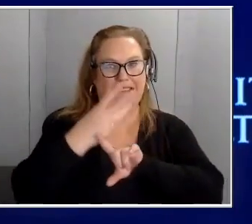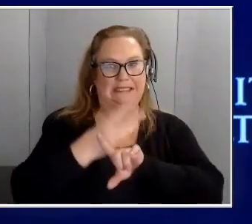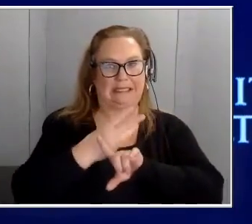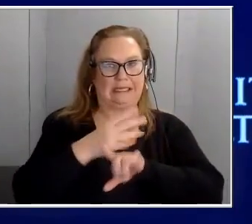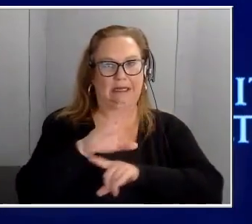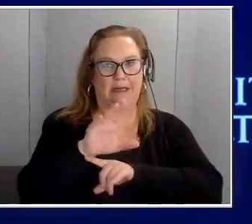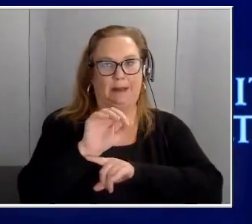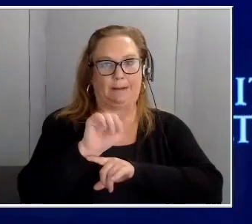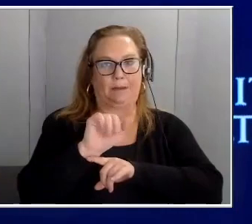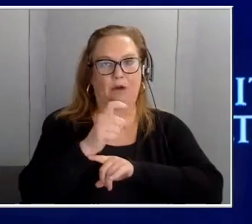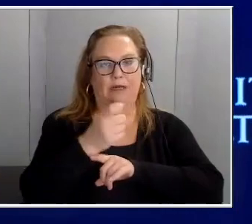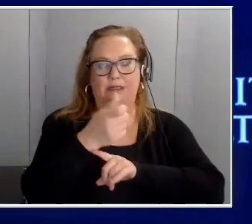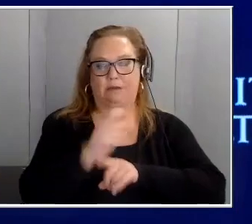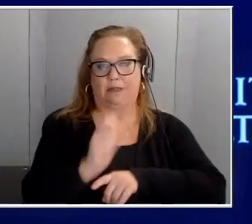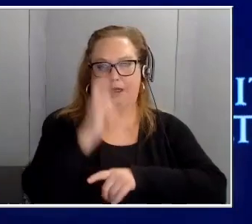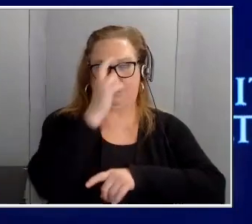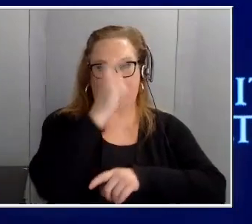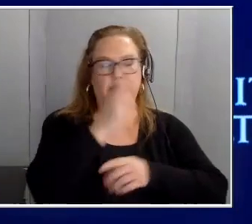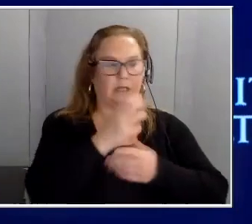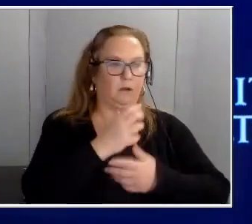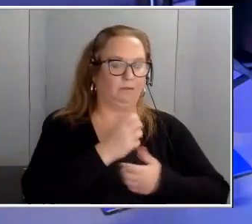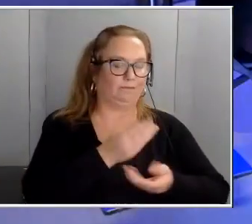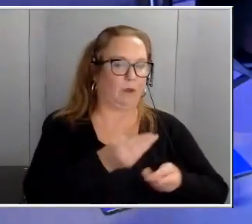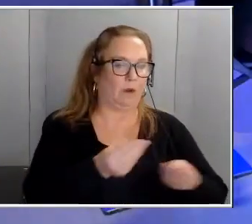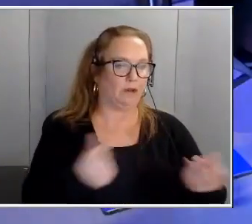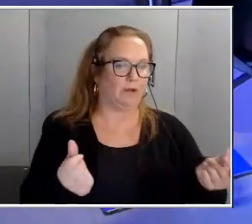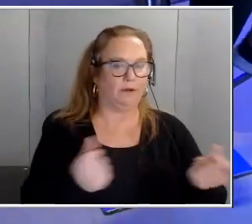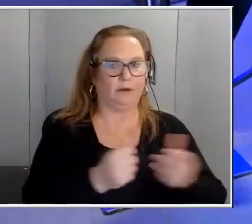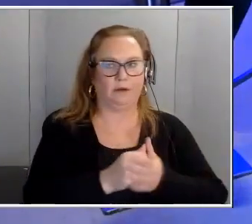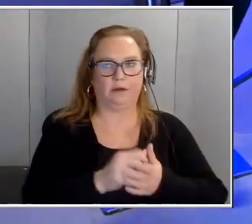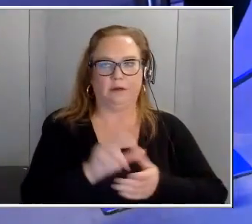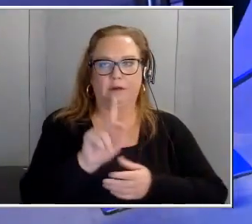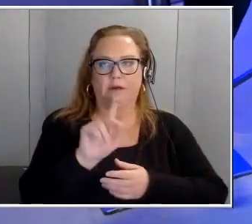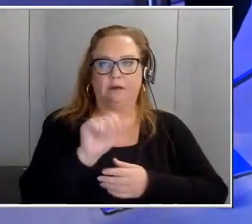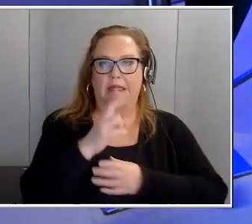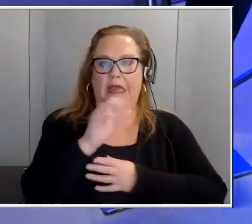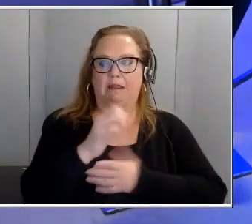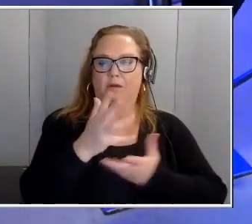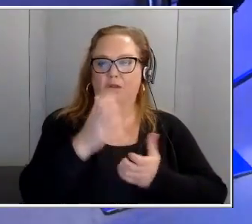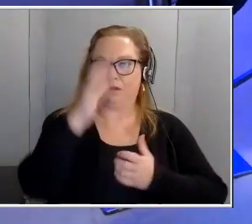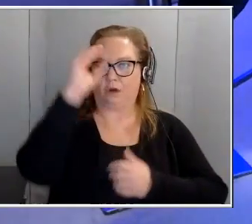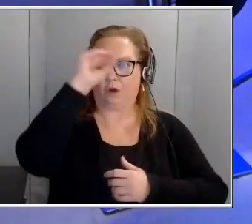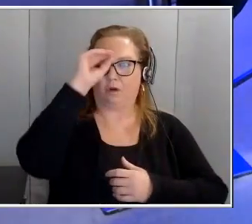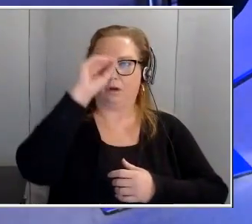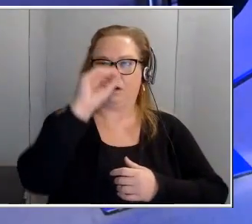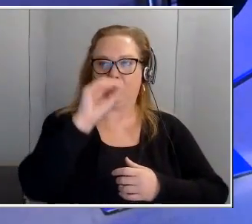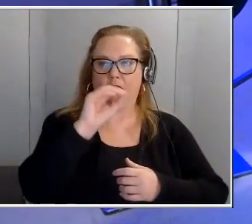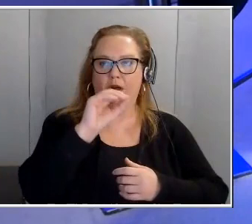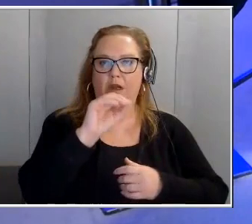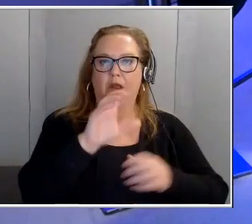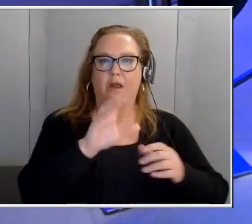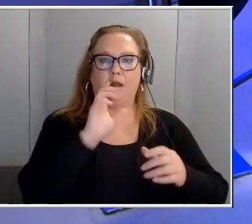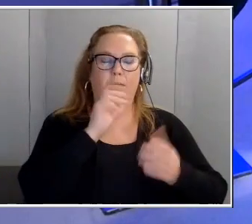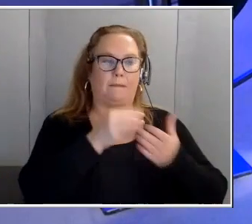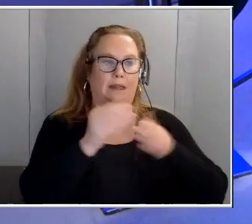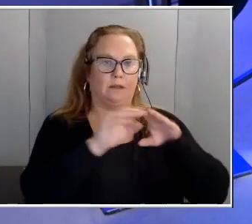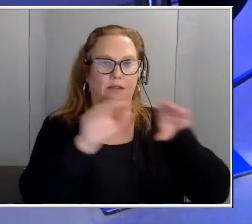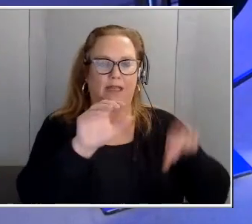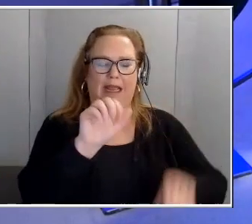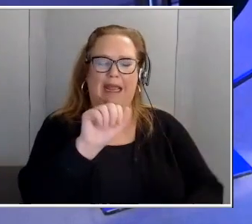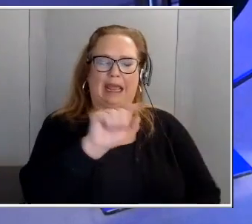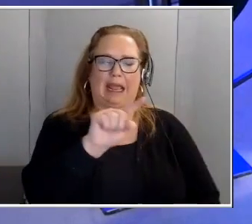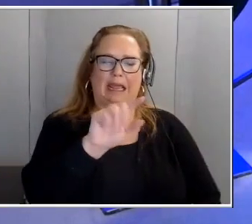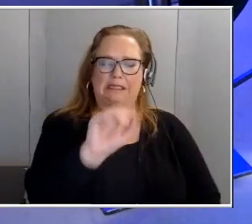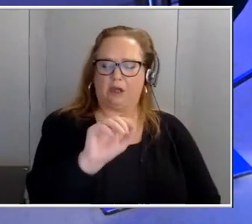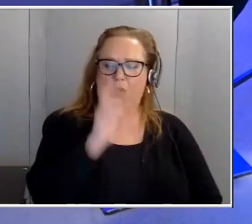Botox, with any other reason, it does wear off. Okay, Kathy wants to know, what is your opinion of the over-the-counter remedies? Is it Azo that